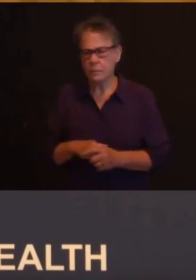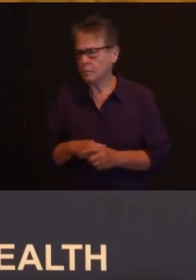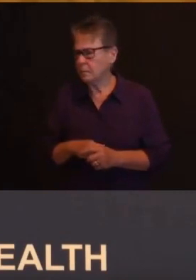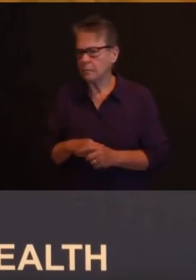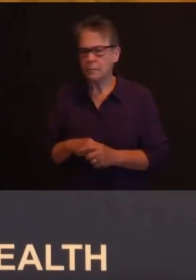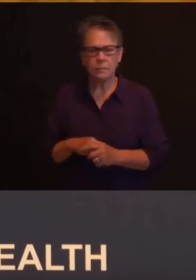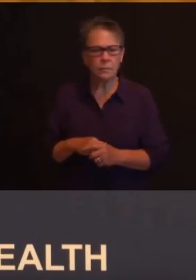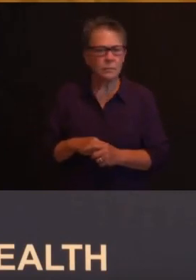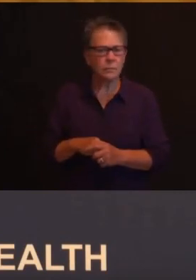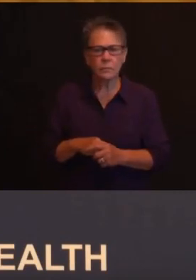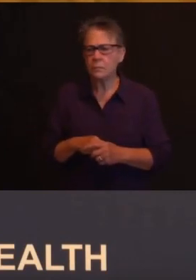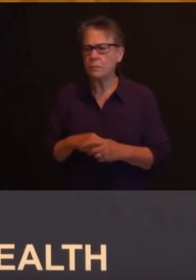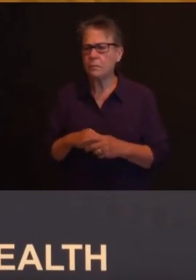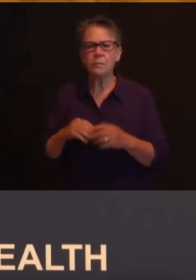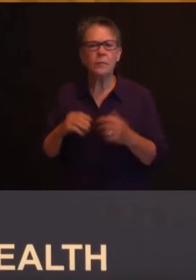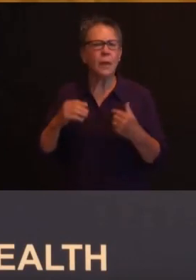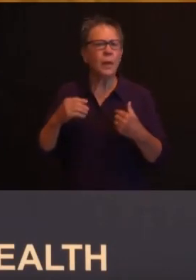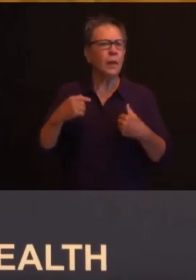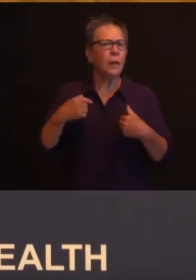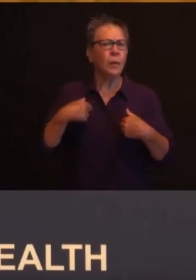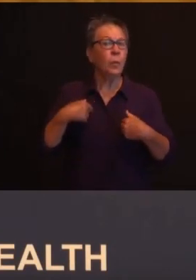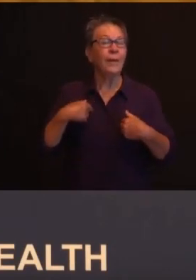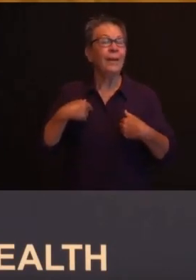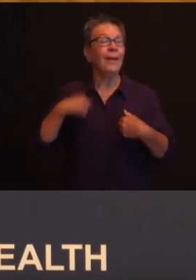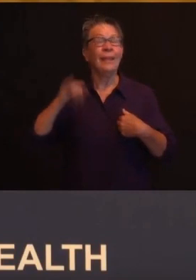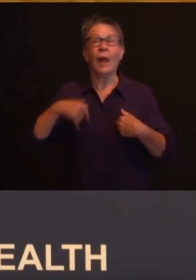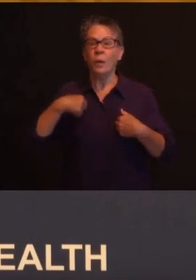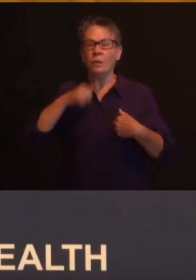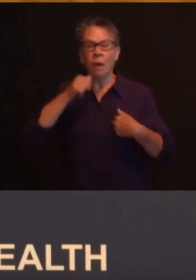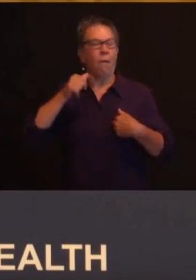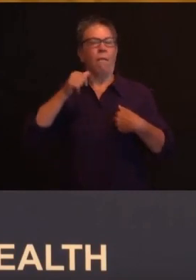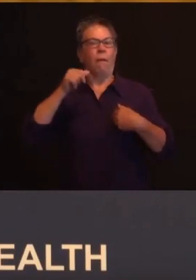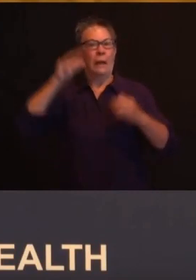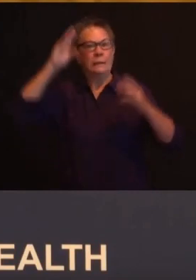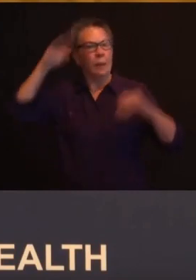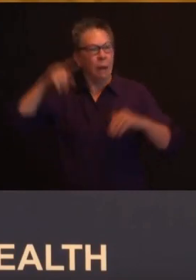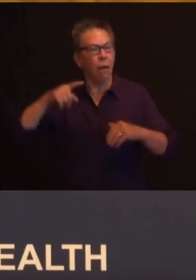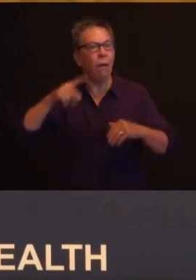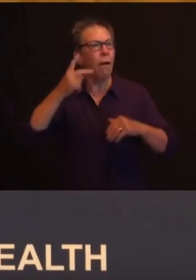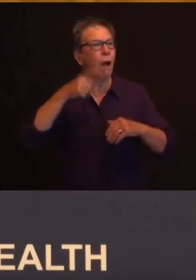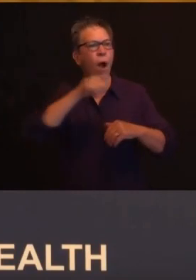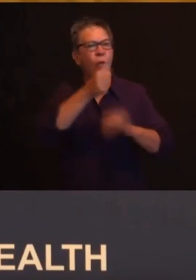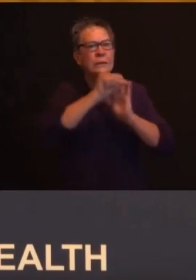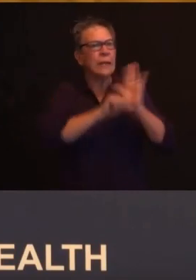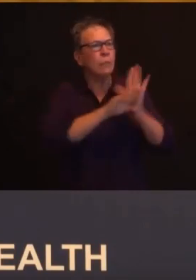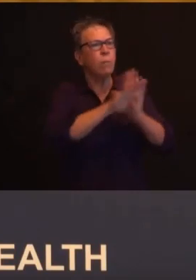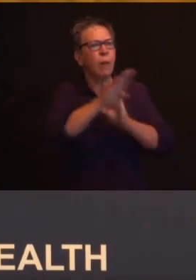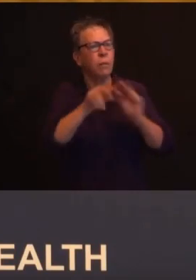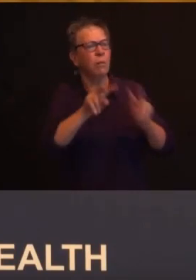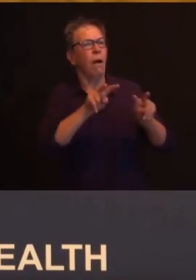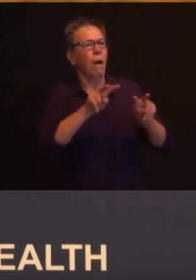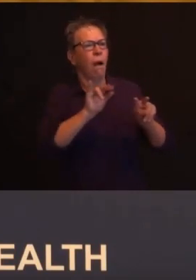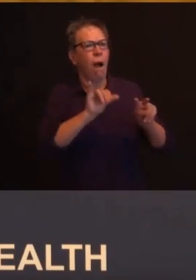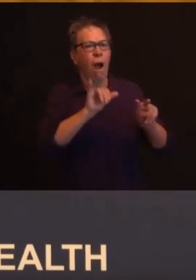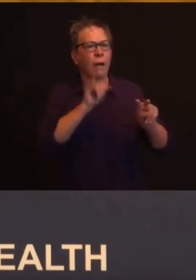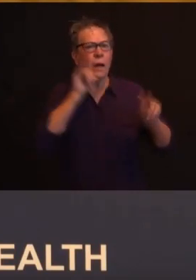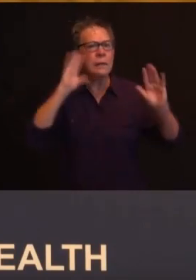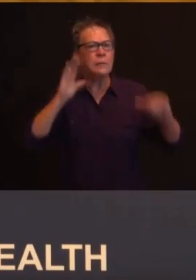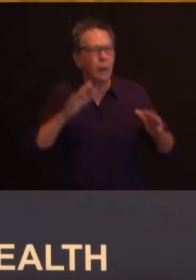that make sense to you? And so you then get another increment that relates to the wedding in South Carolina, or